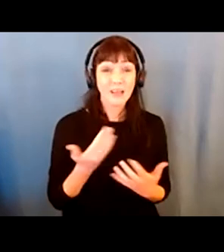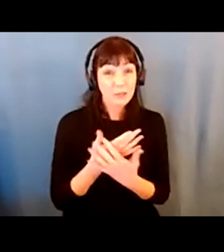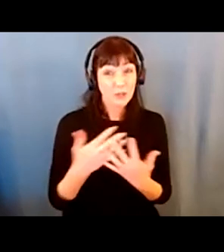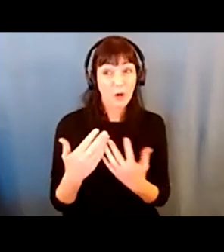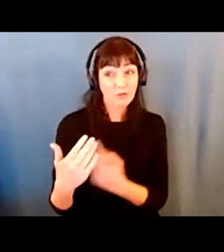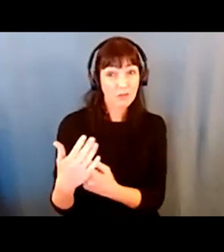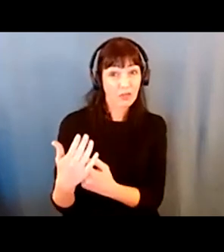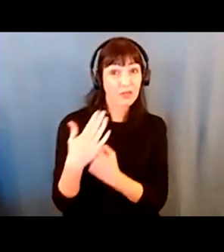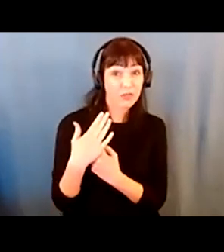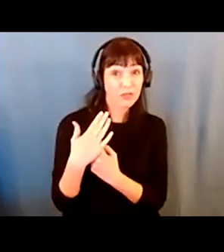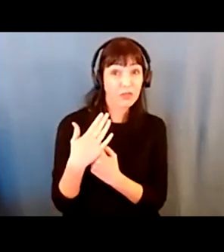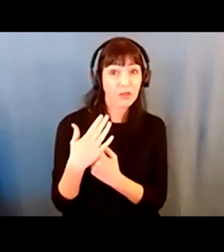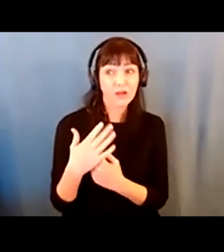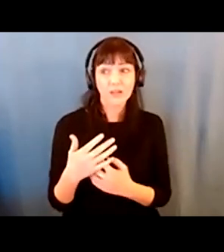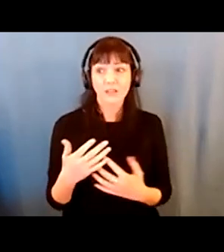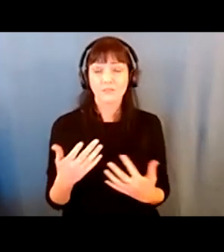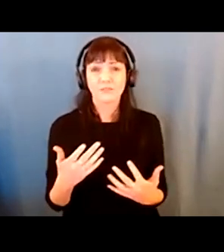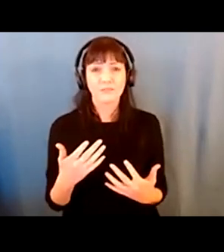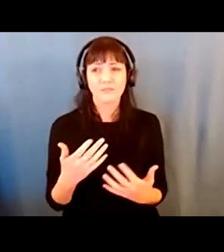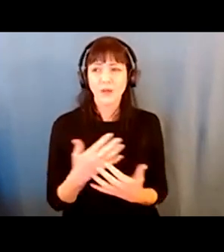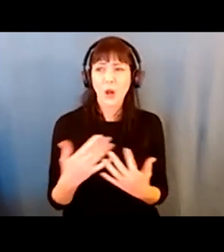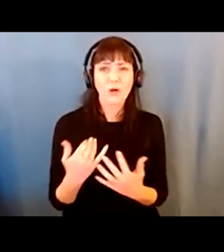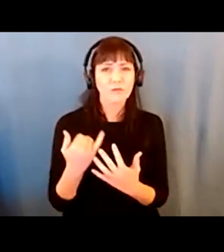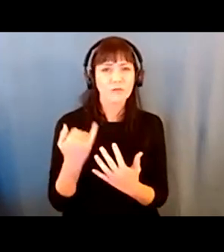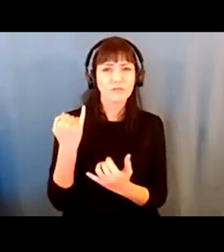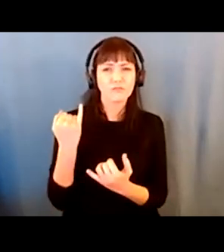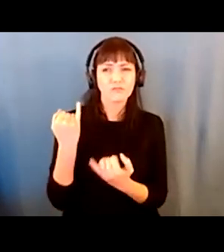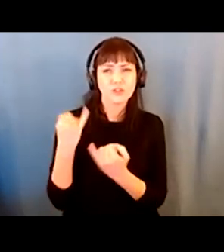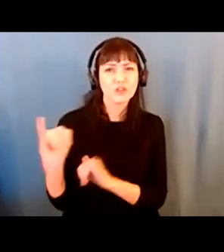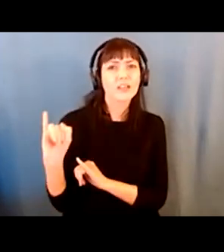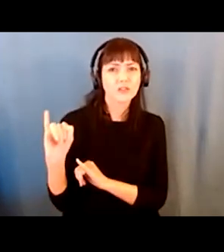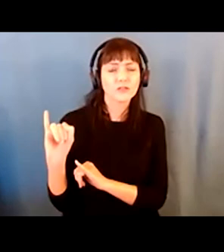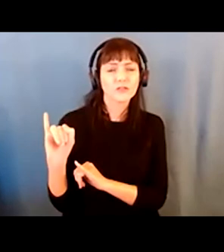get no callback. You get all the usual rubbish.